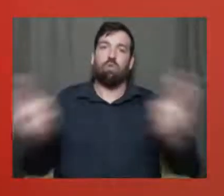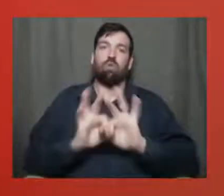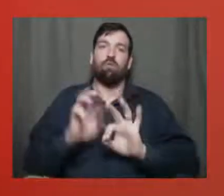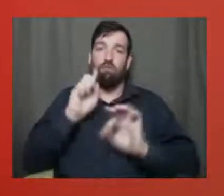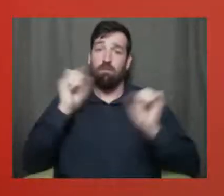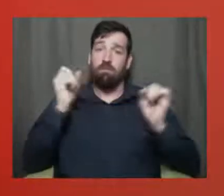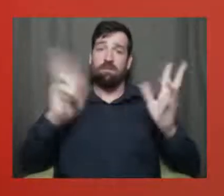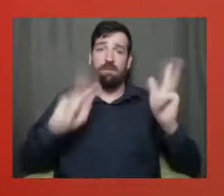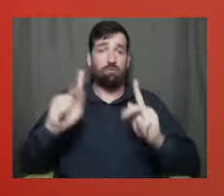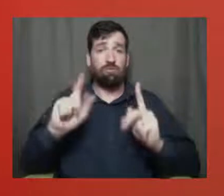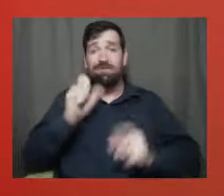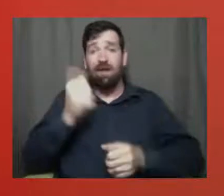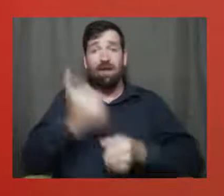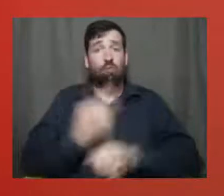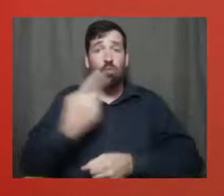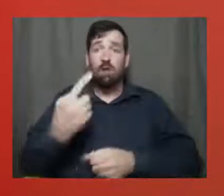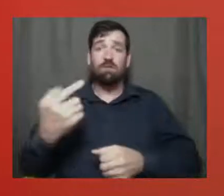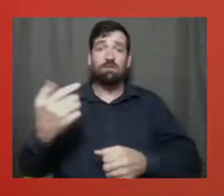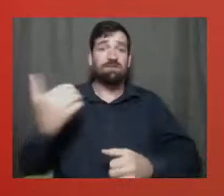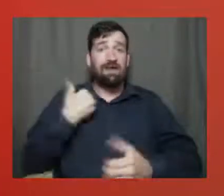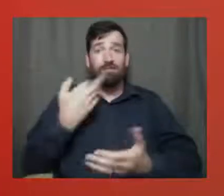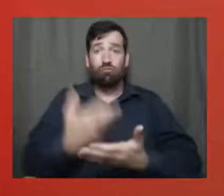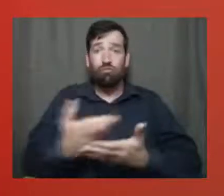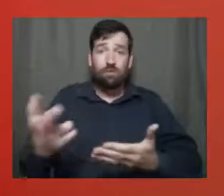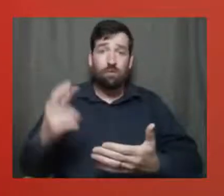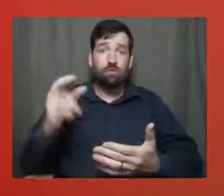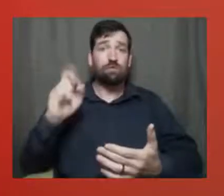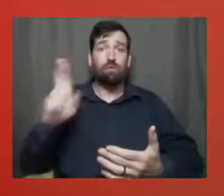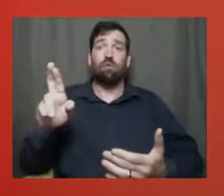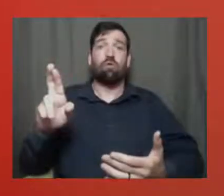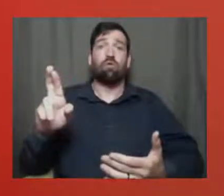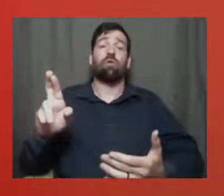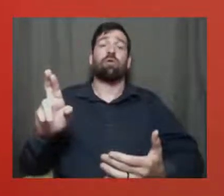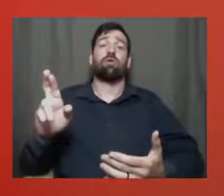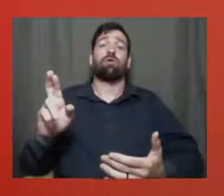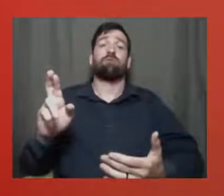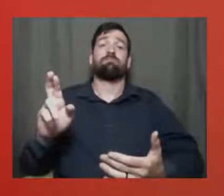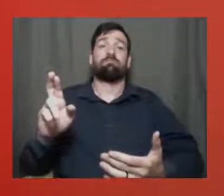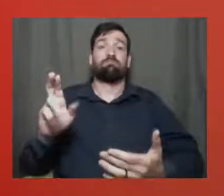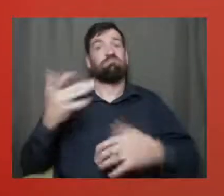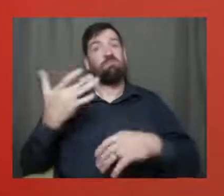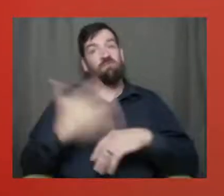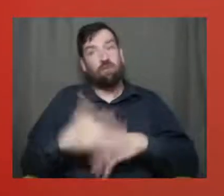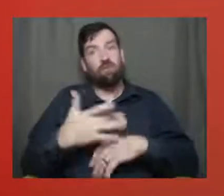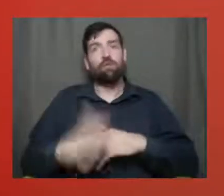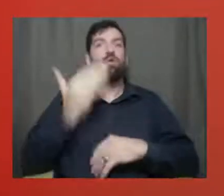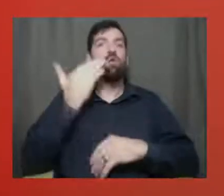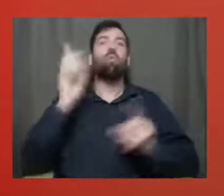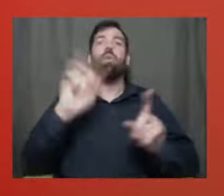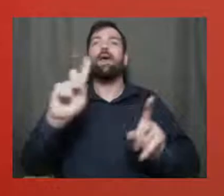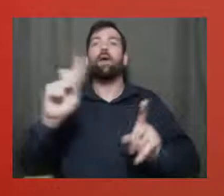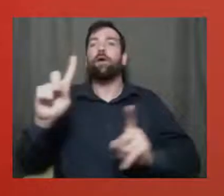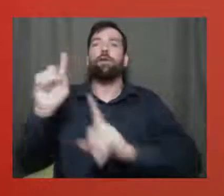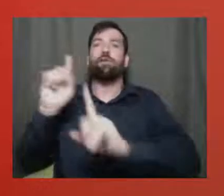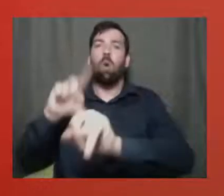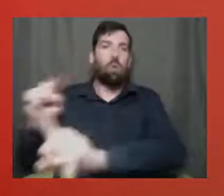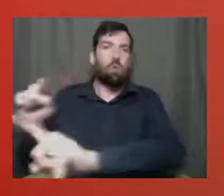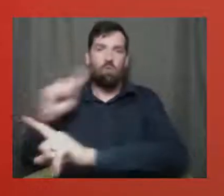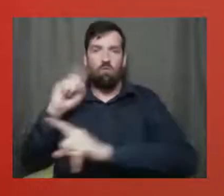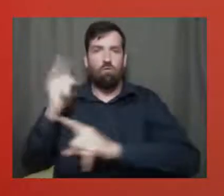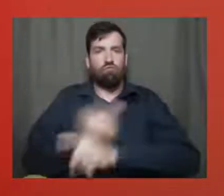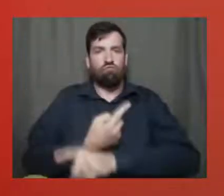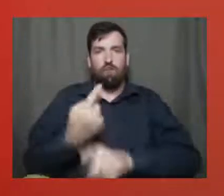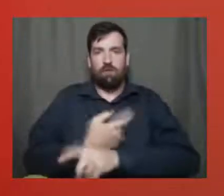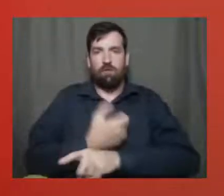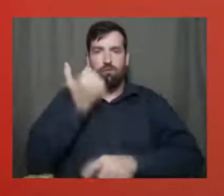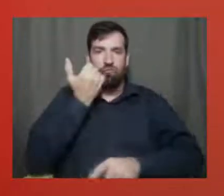everybody has the resources or the availability of knowing where to go to get regular dental care. And we